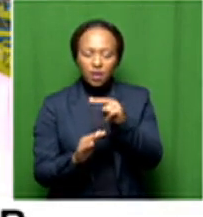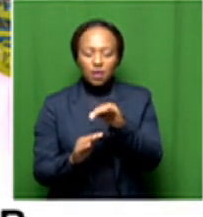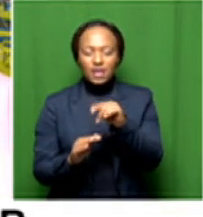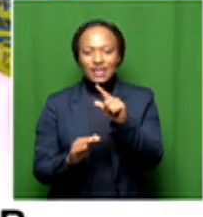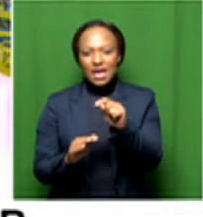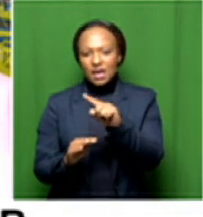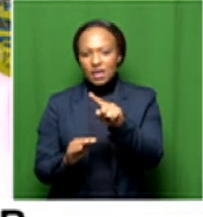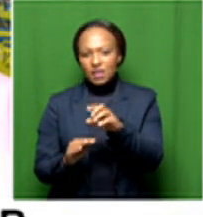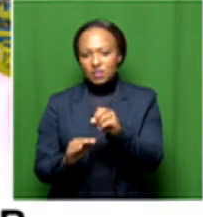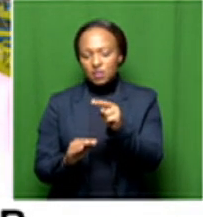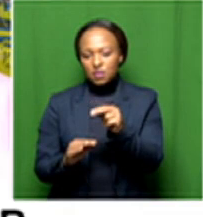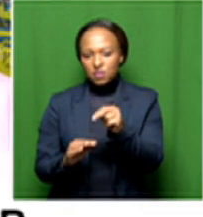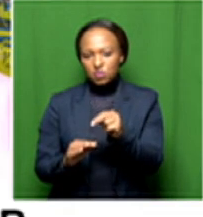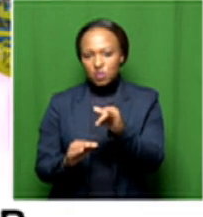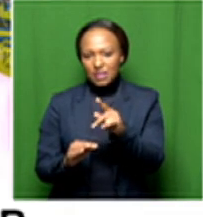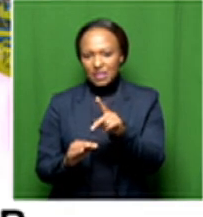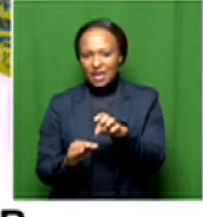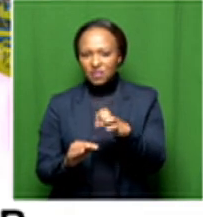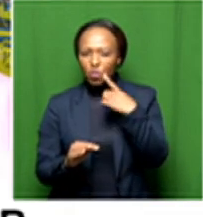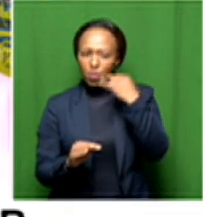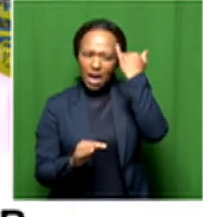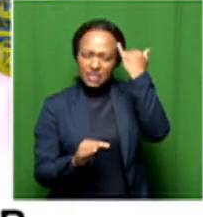prompted the idea to actually test this specific drug?